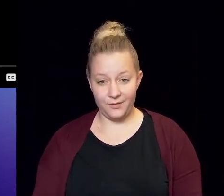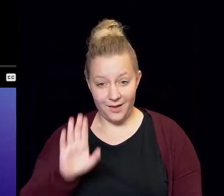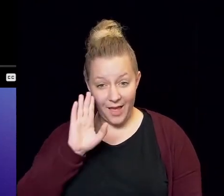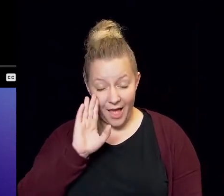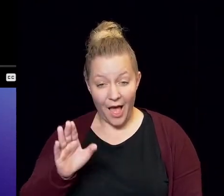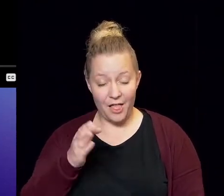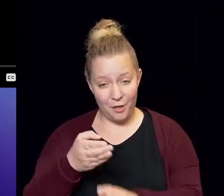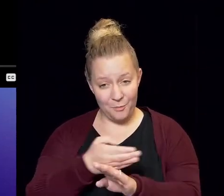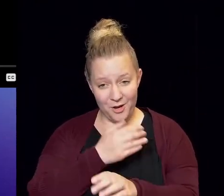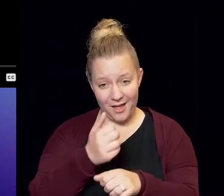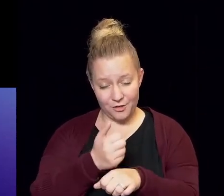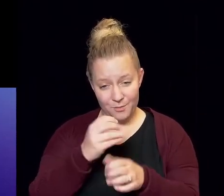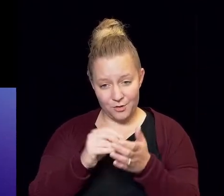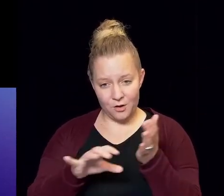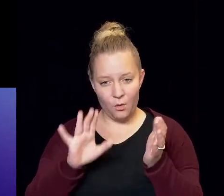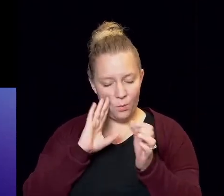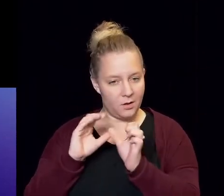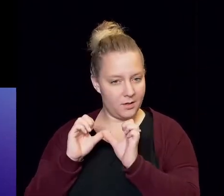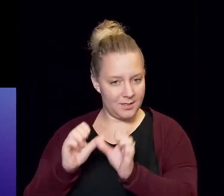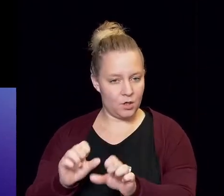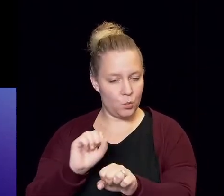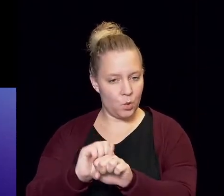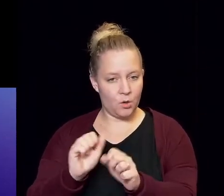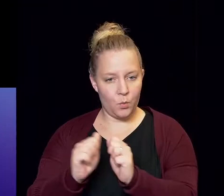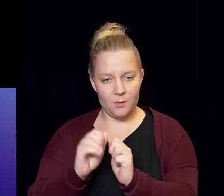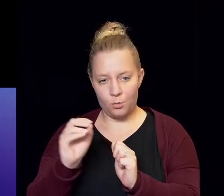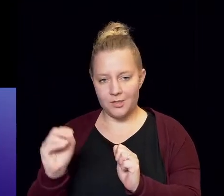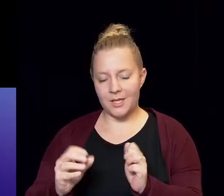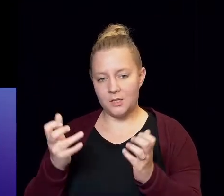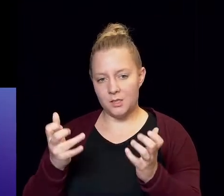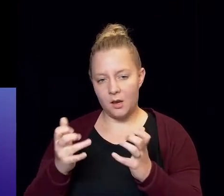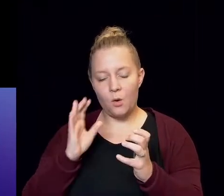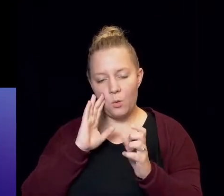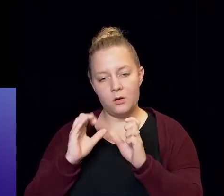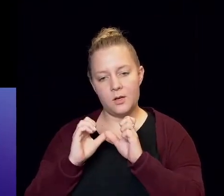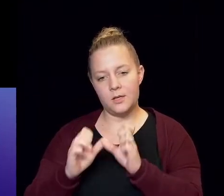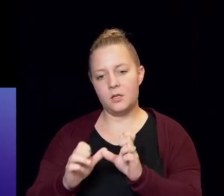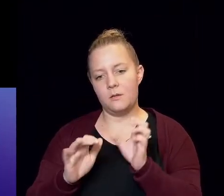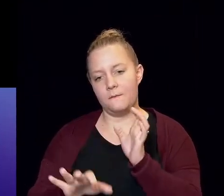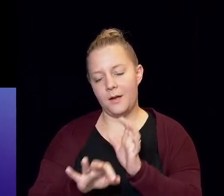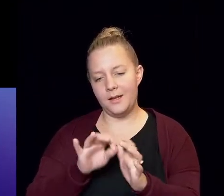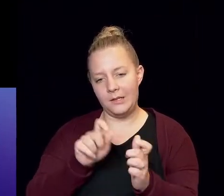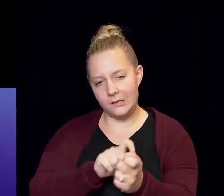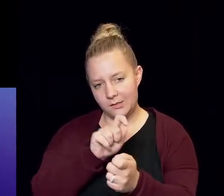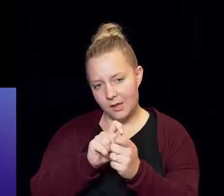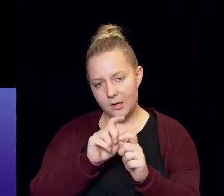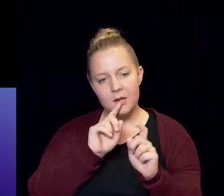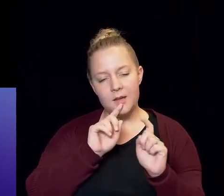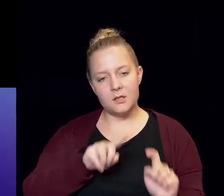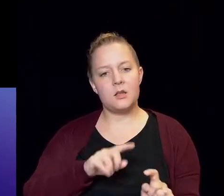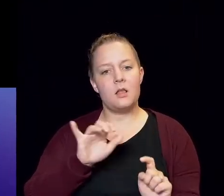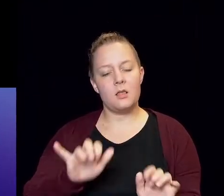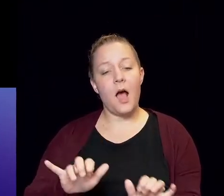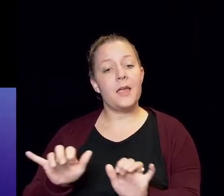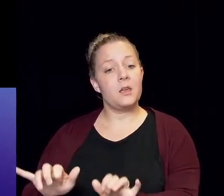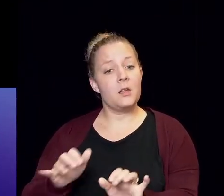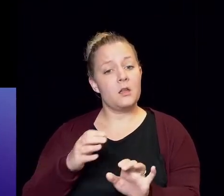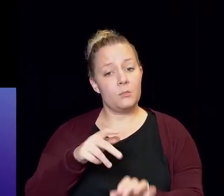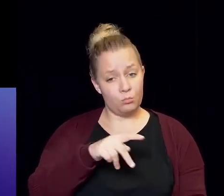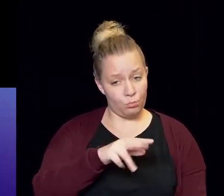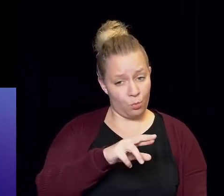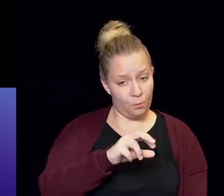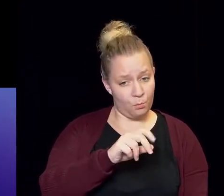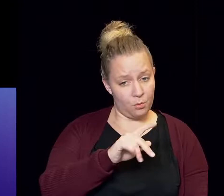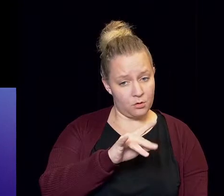Hello, pre-algebra students. We're going to continue our work with percents today. We're going to continue to find exact answers like we did with the proportion